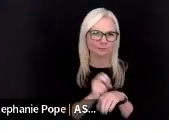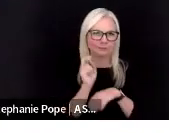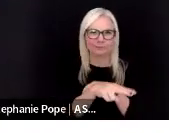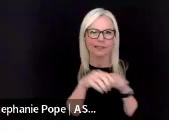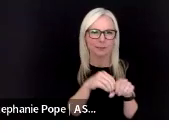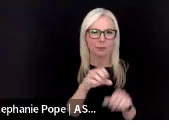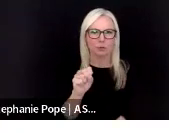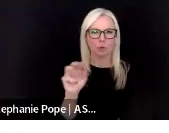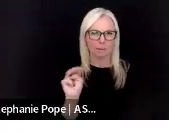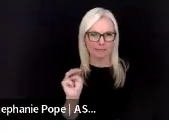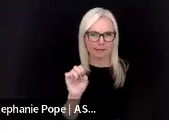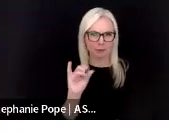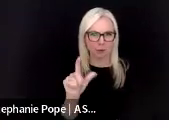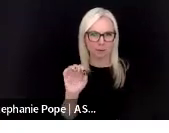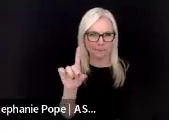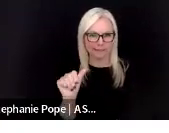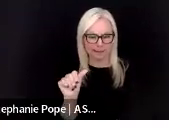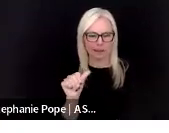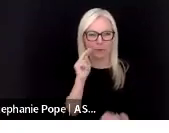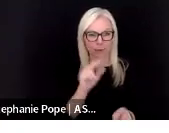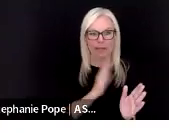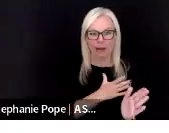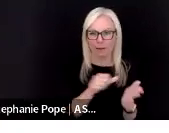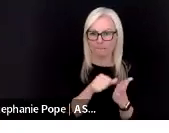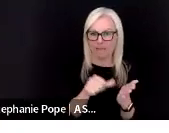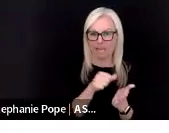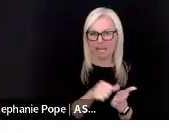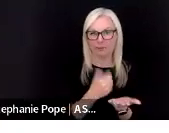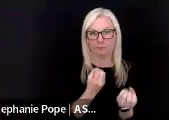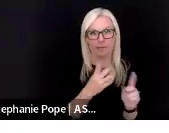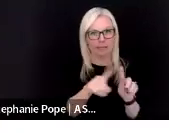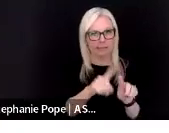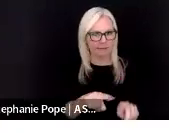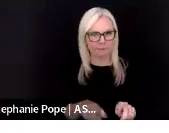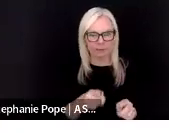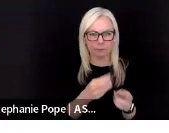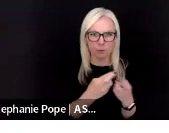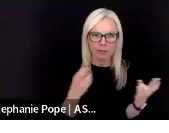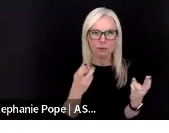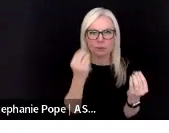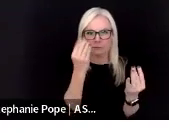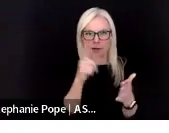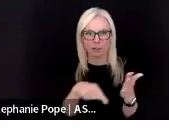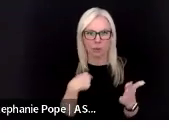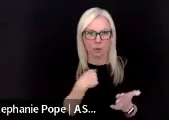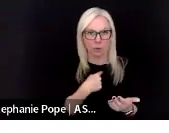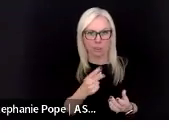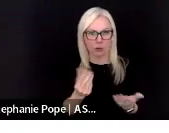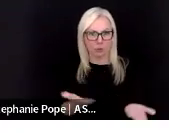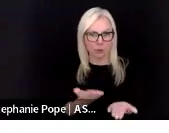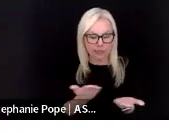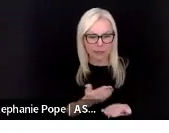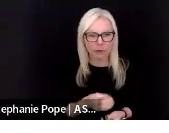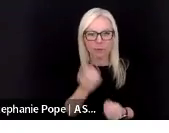ask that you please look at our page. There are a host of different resources and information regarding the work that we do. There's information